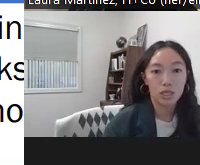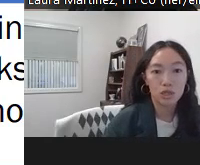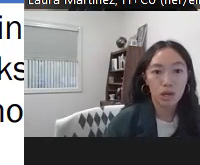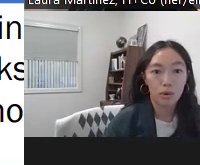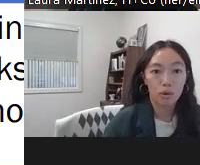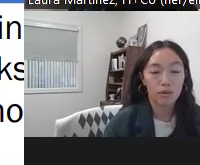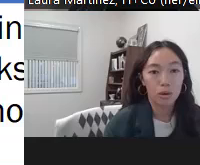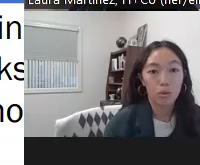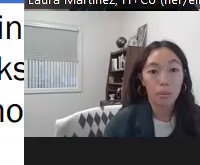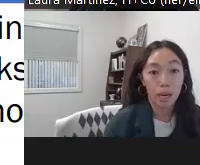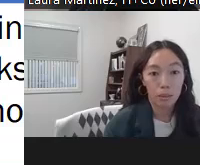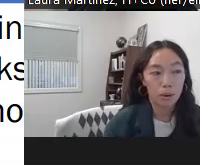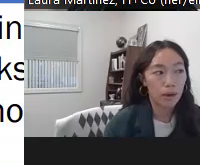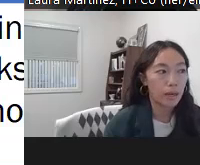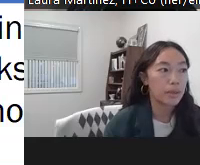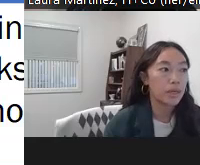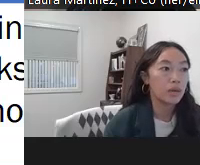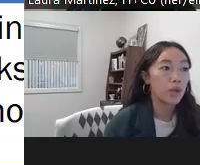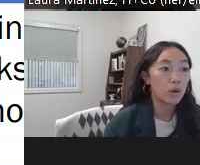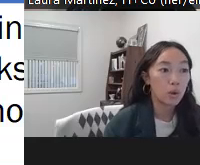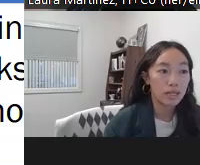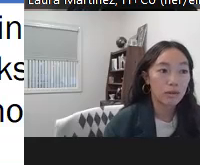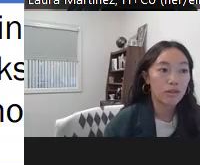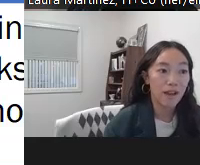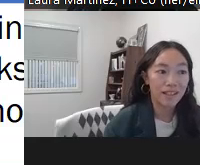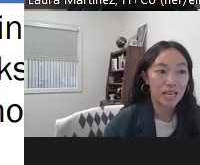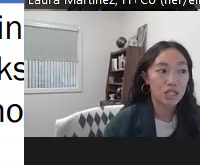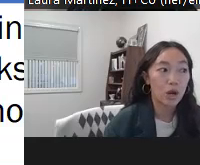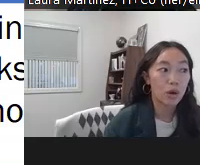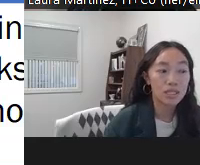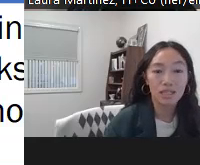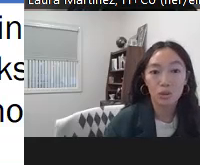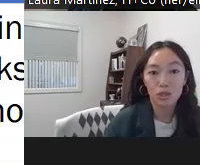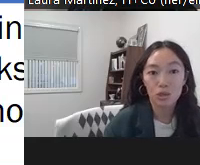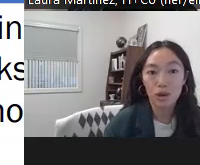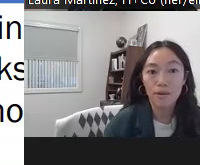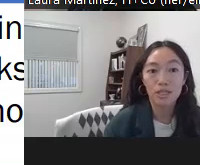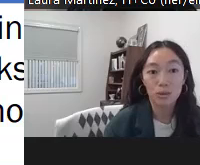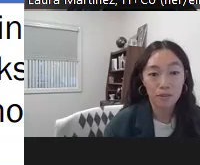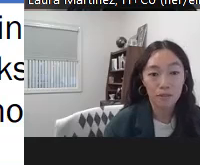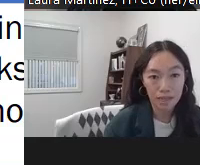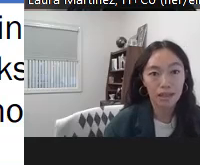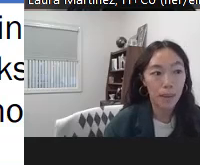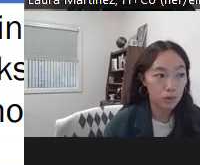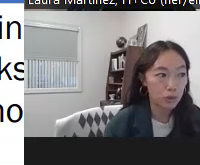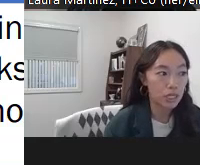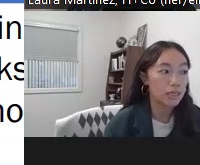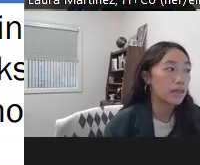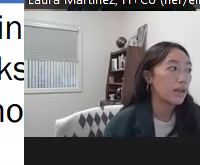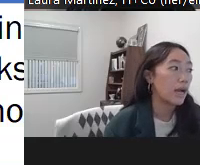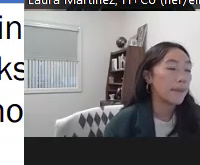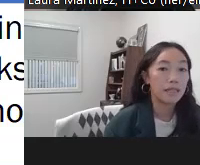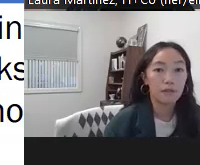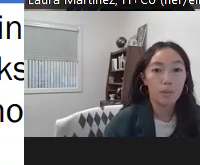for our tune-in, tune-up or vehicle repair program, we are coordinating with Valley CAN to host a tune-in, tune-up event in the